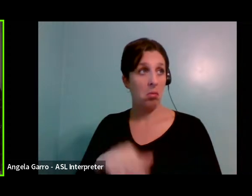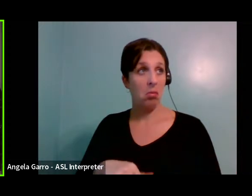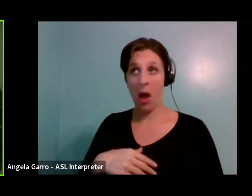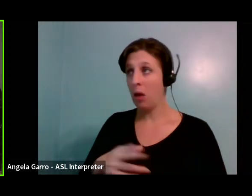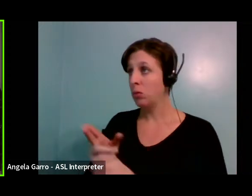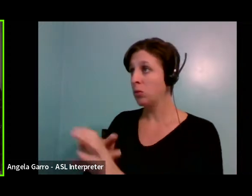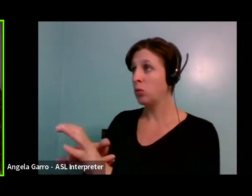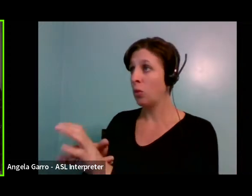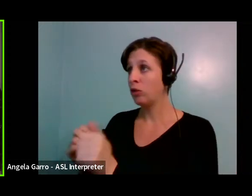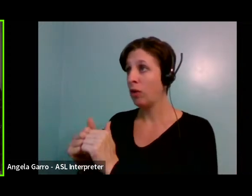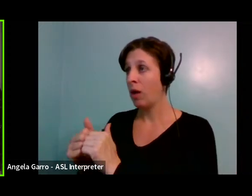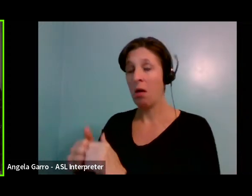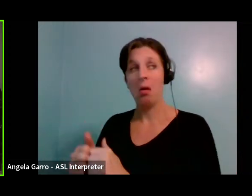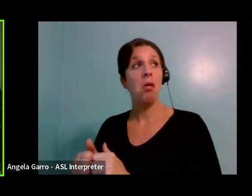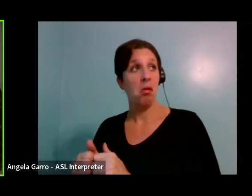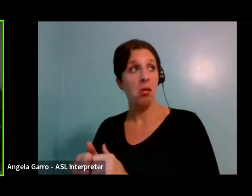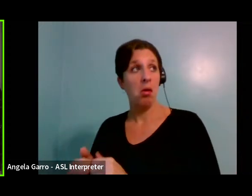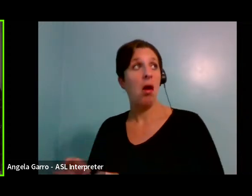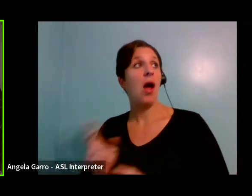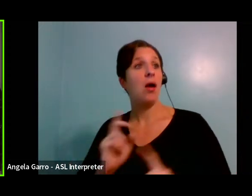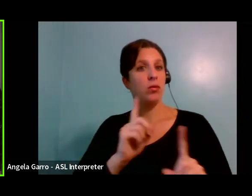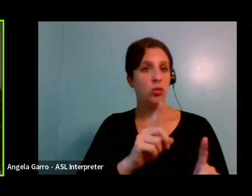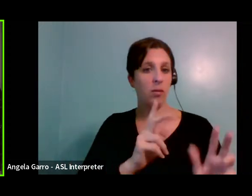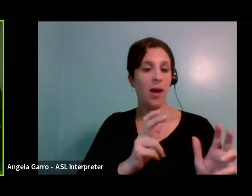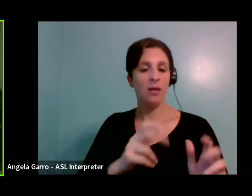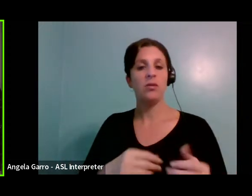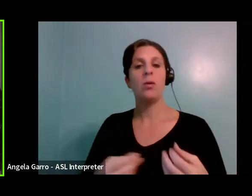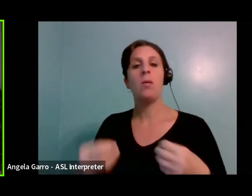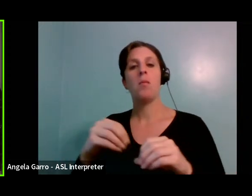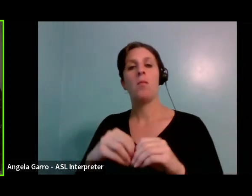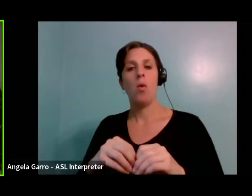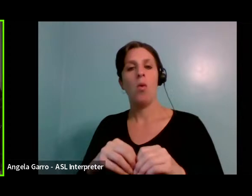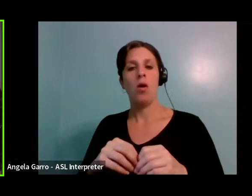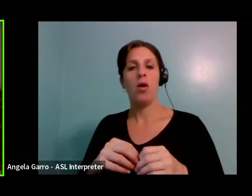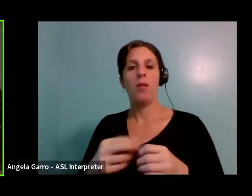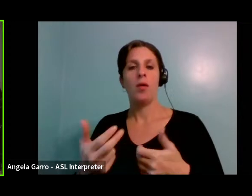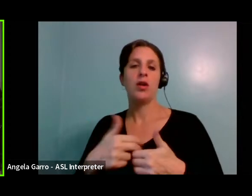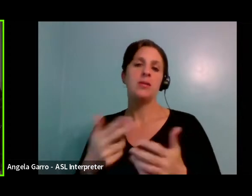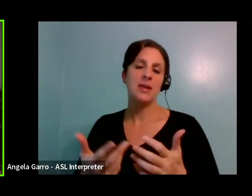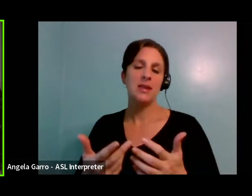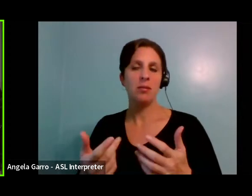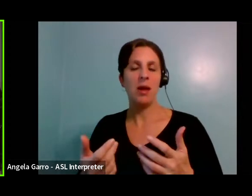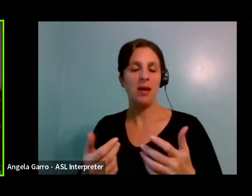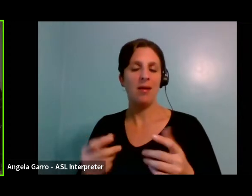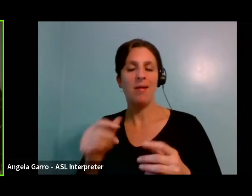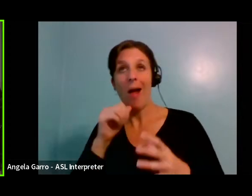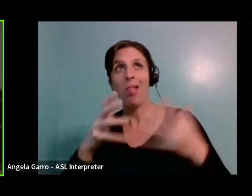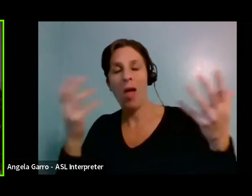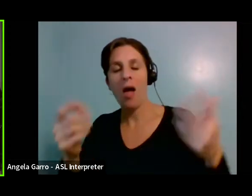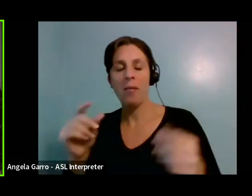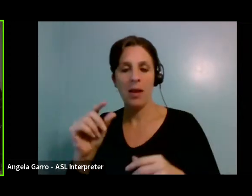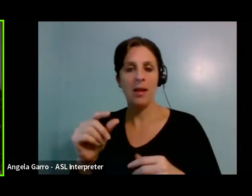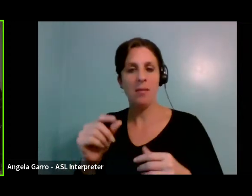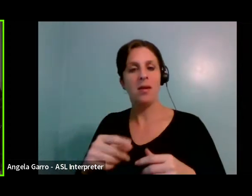basketball. So we've seen a little bit more participation has been the incentive. Not a lot, but a little bit. Every little bit